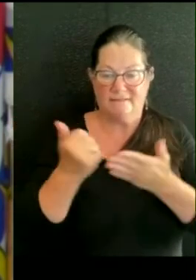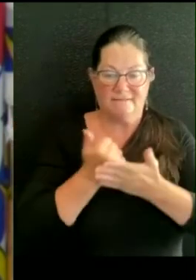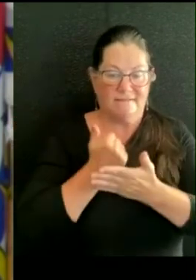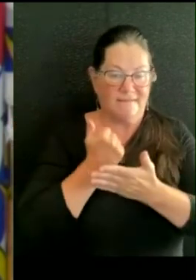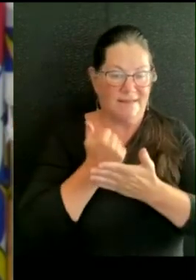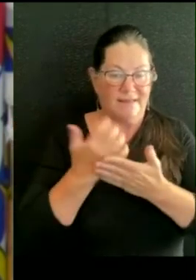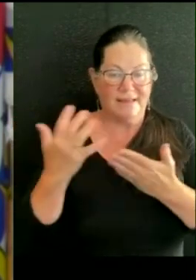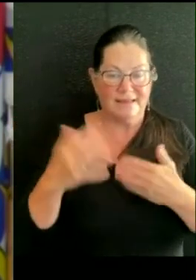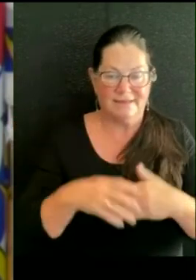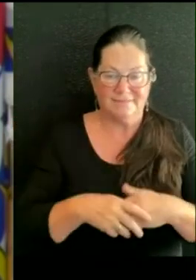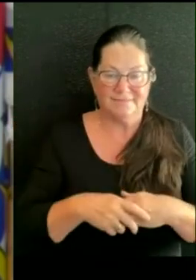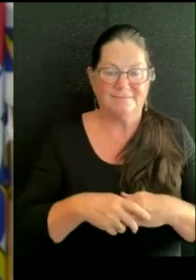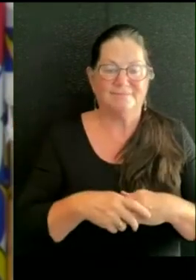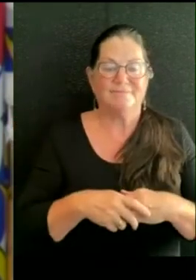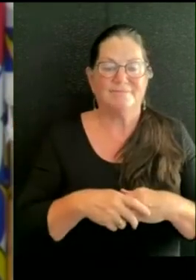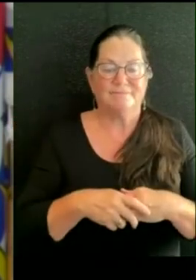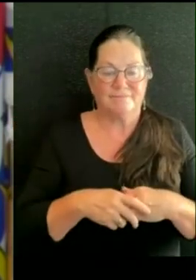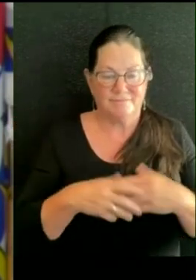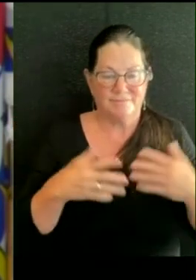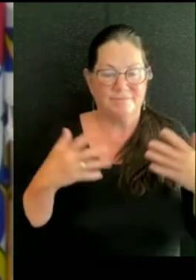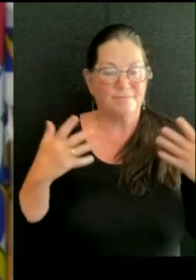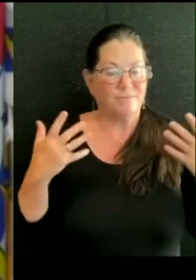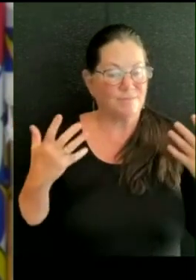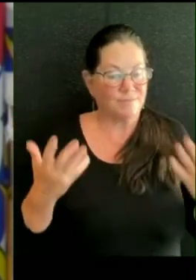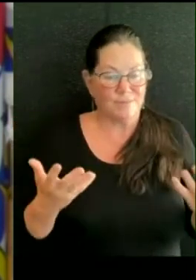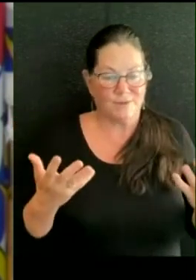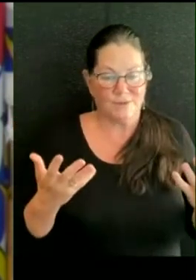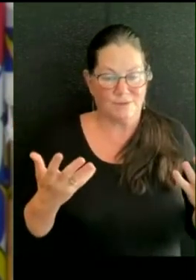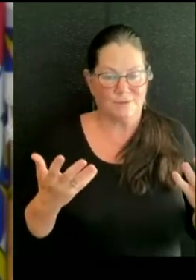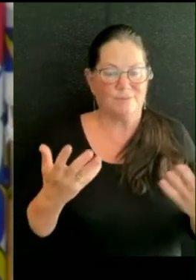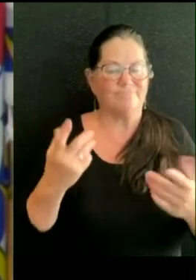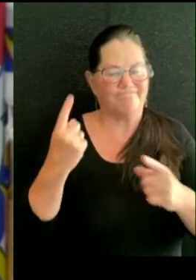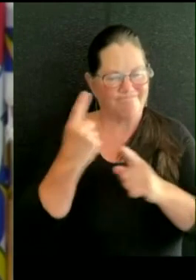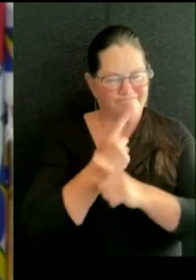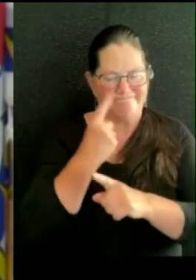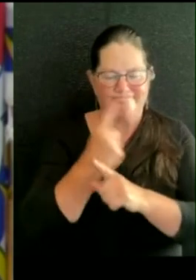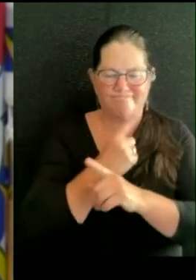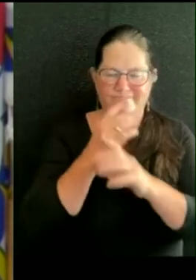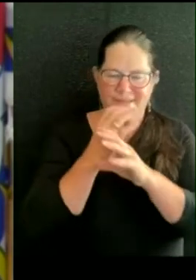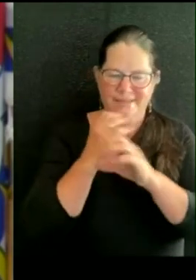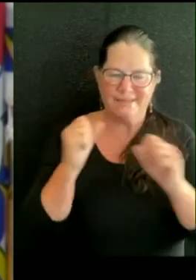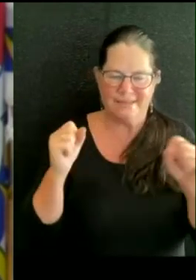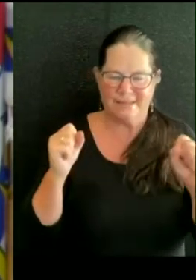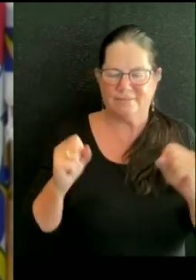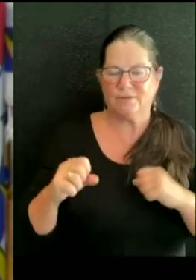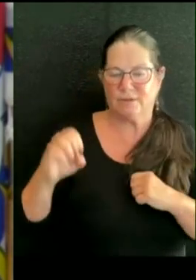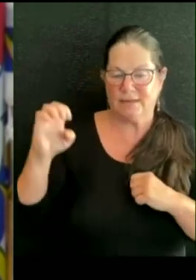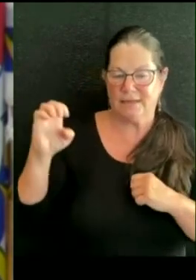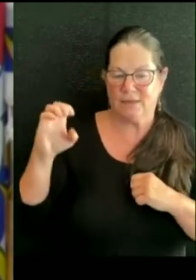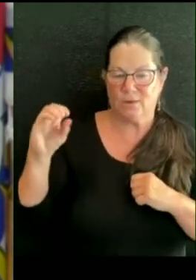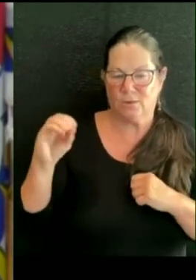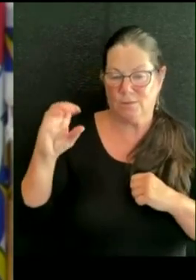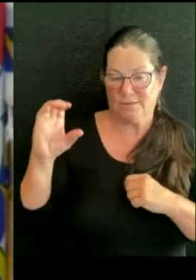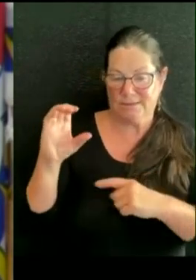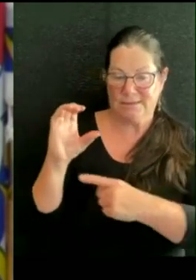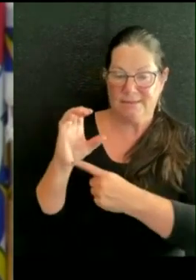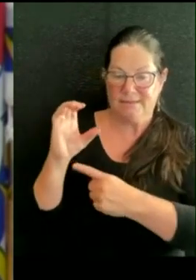safe. You heard from the EOC director that a number of things are being put in place to assure that.